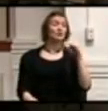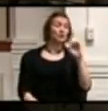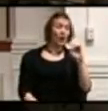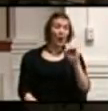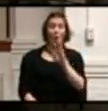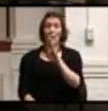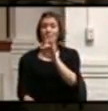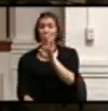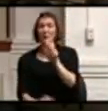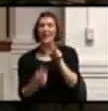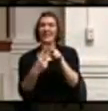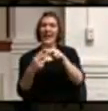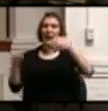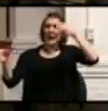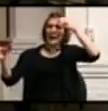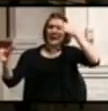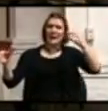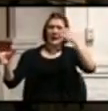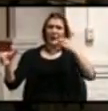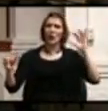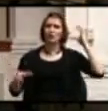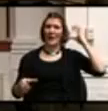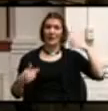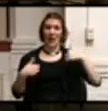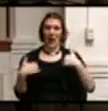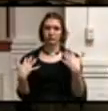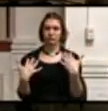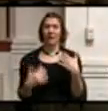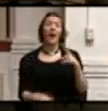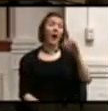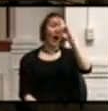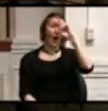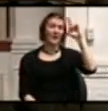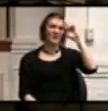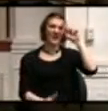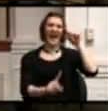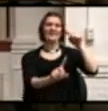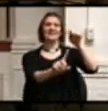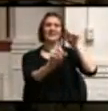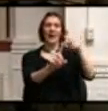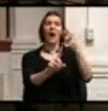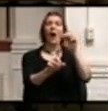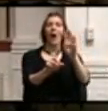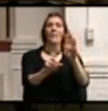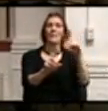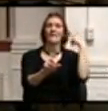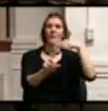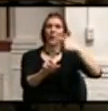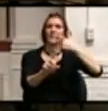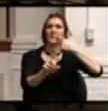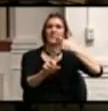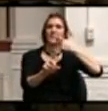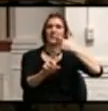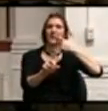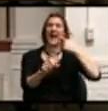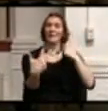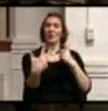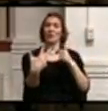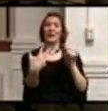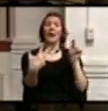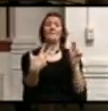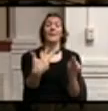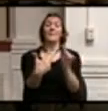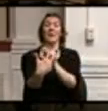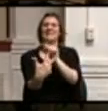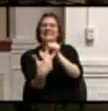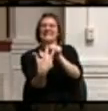only ones. I know. The only ones that don't. The hospital will be the main point. It's the main point of 3 point. Right. Yes. And that